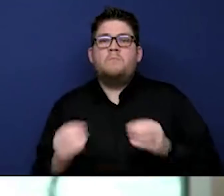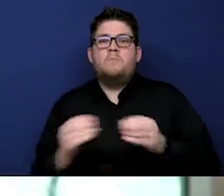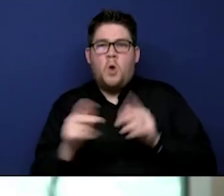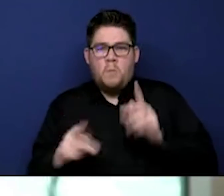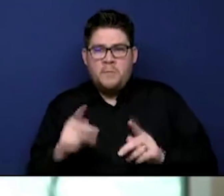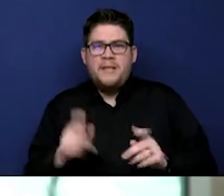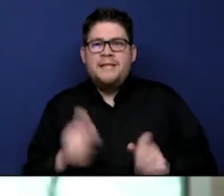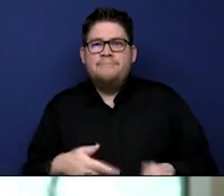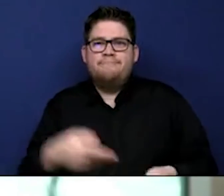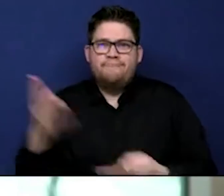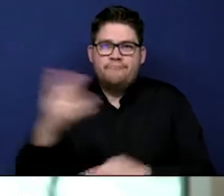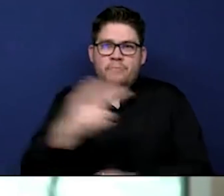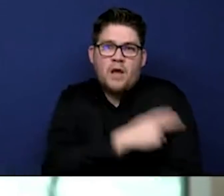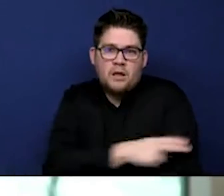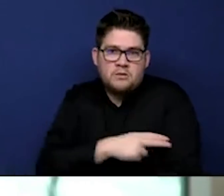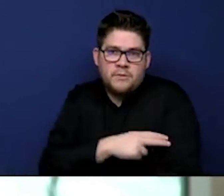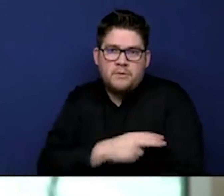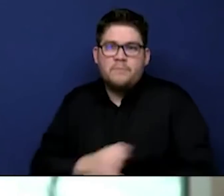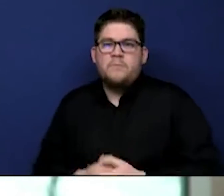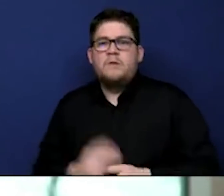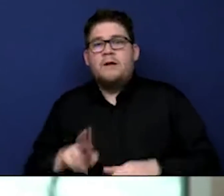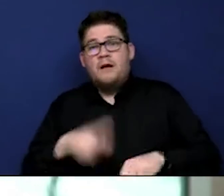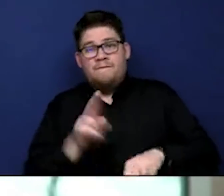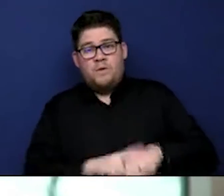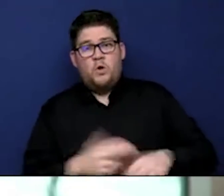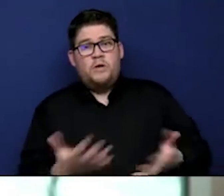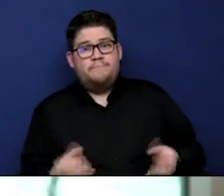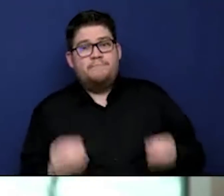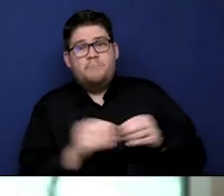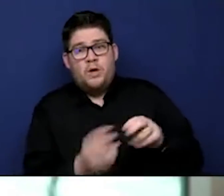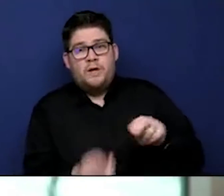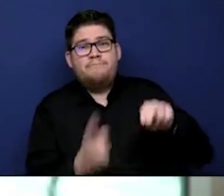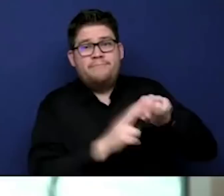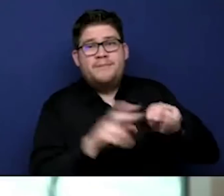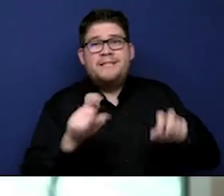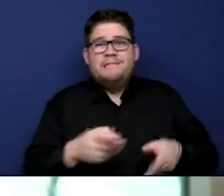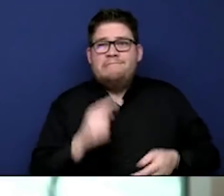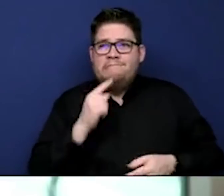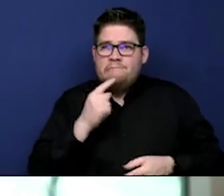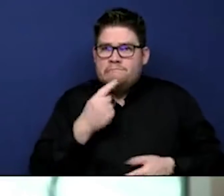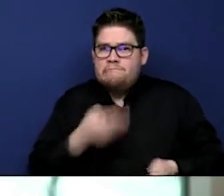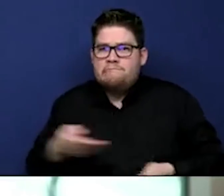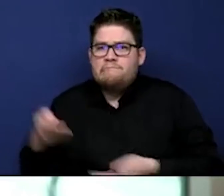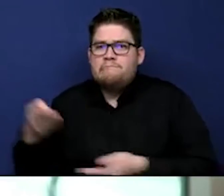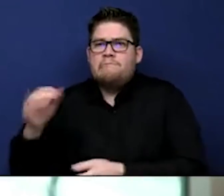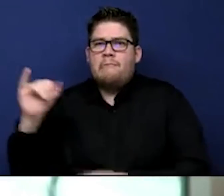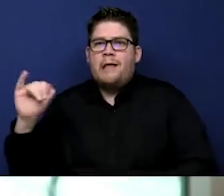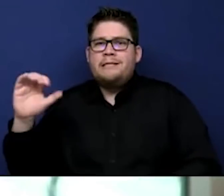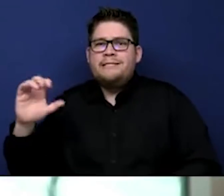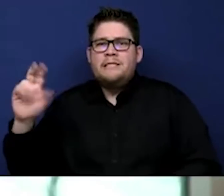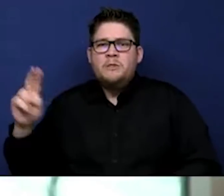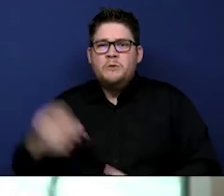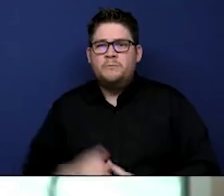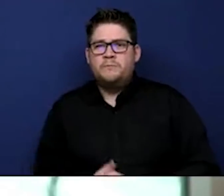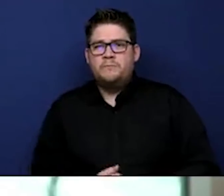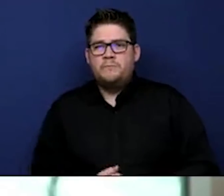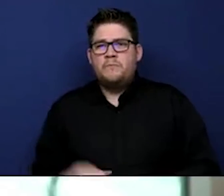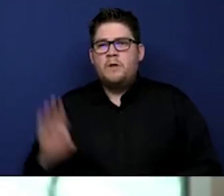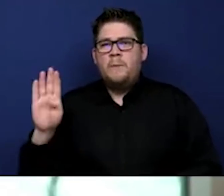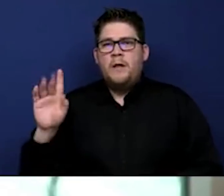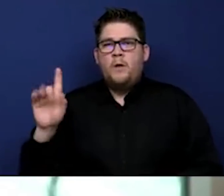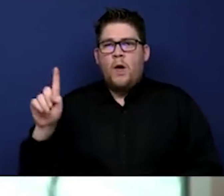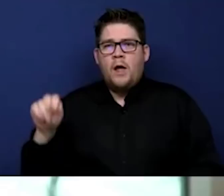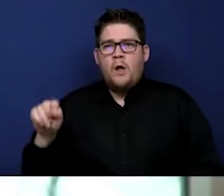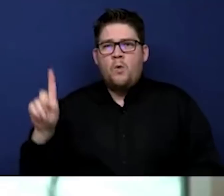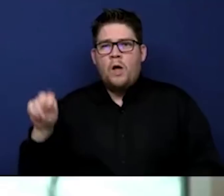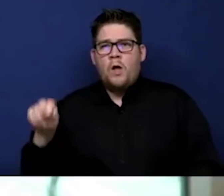hospitalization and, of course, critical care. So we have a pretty good idea about B117, that it is increasing, it is